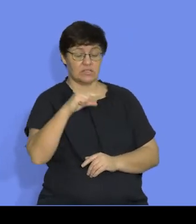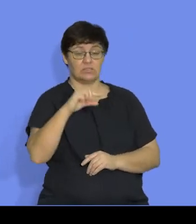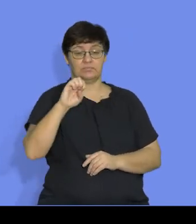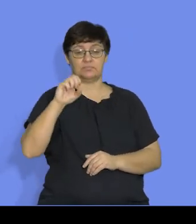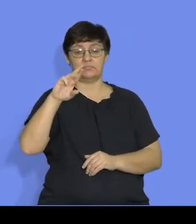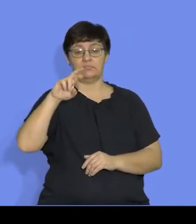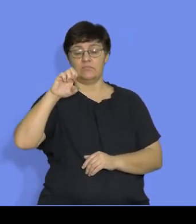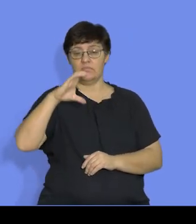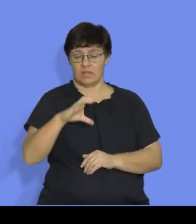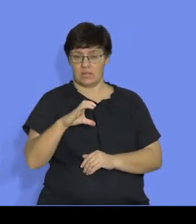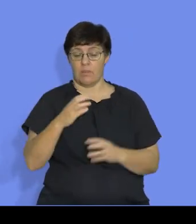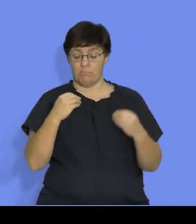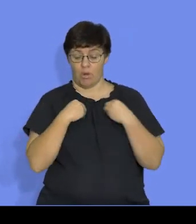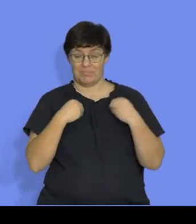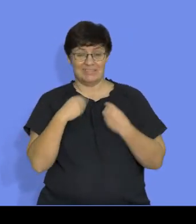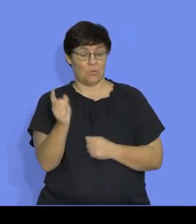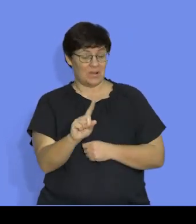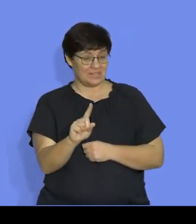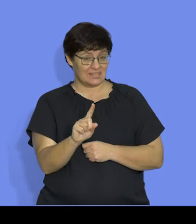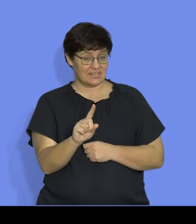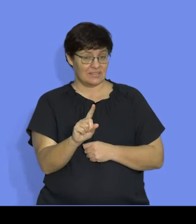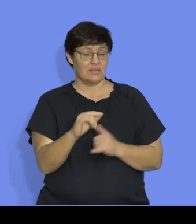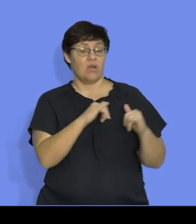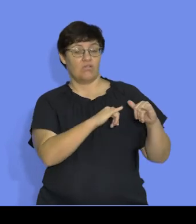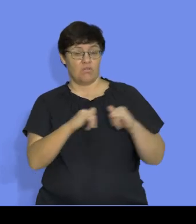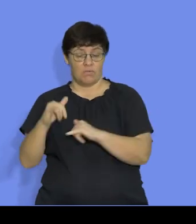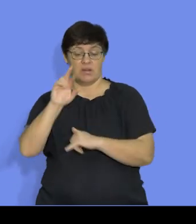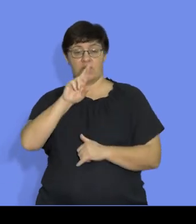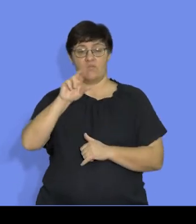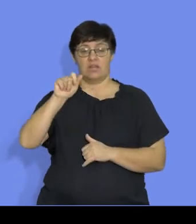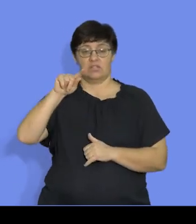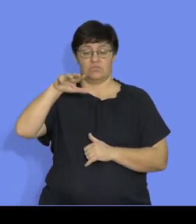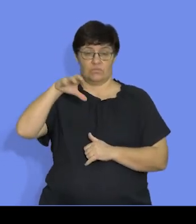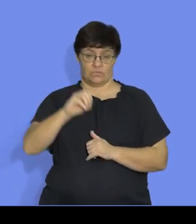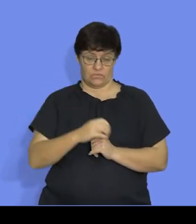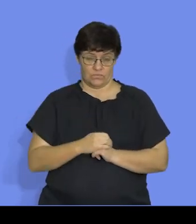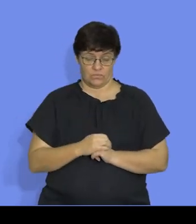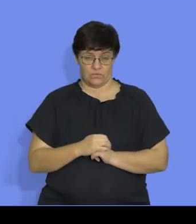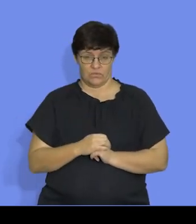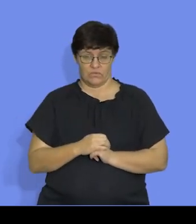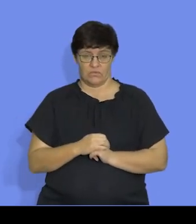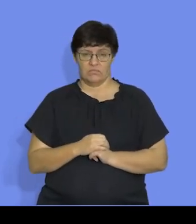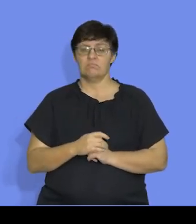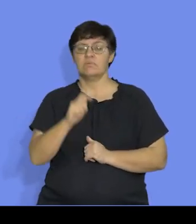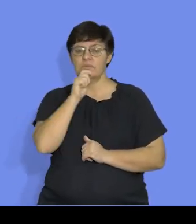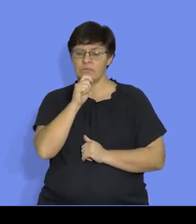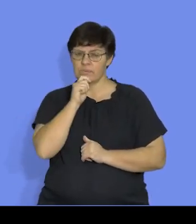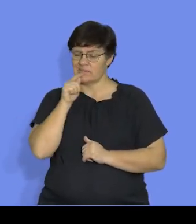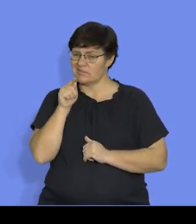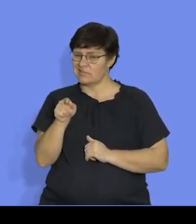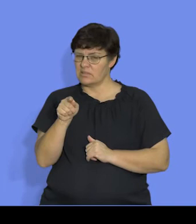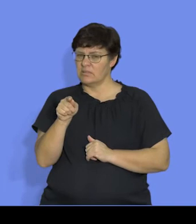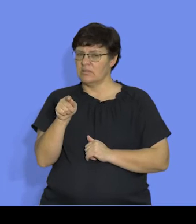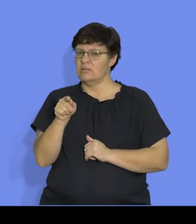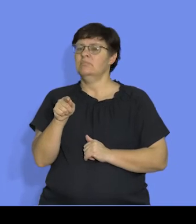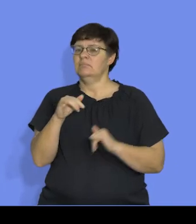geometric sequence property is the fact that there is a common ratio. I'm going to use the fact that there